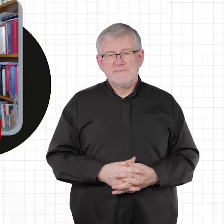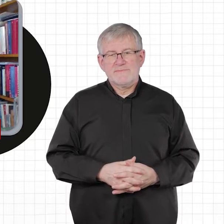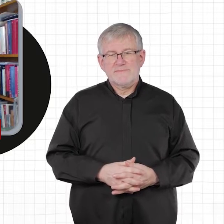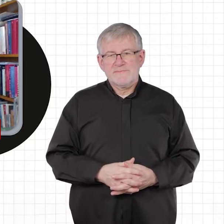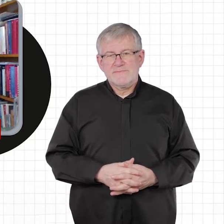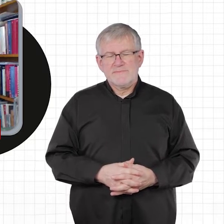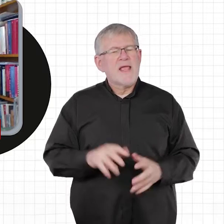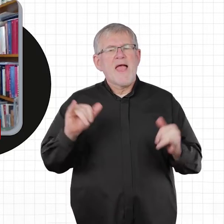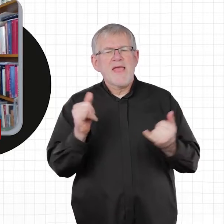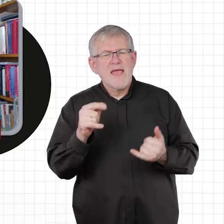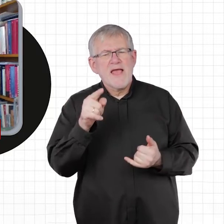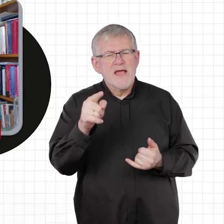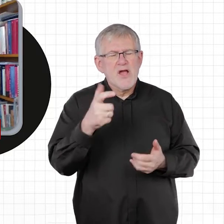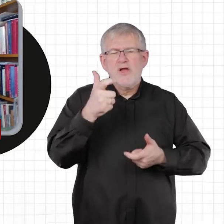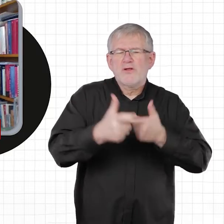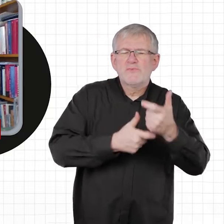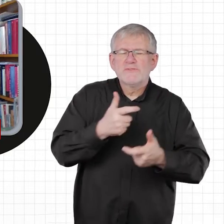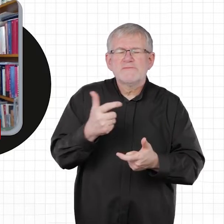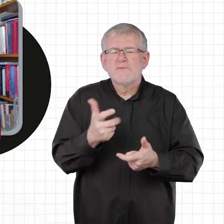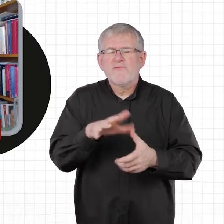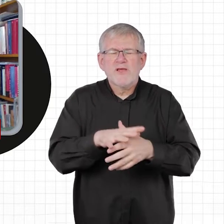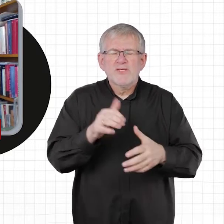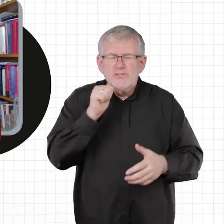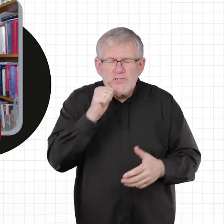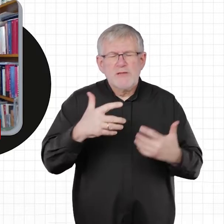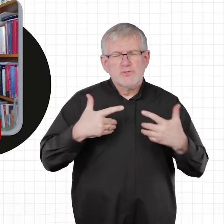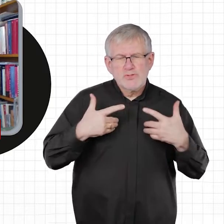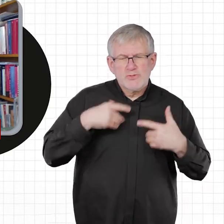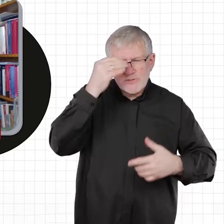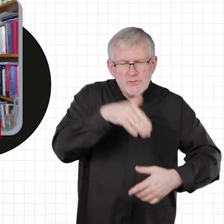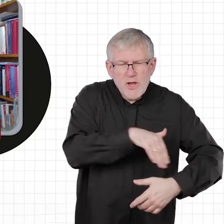proud, or you want to share as a good practice.